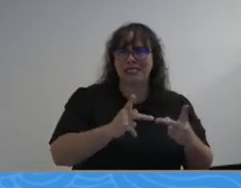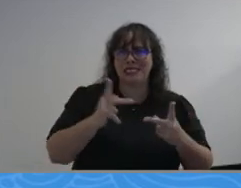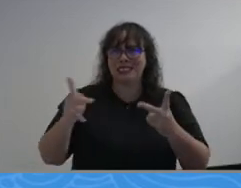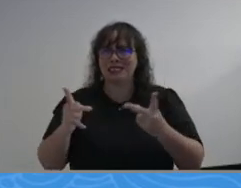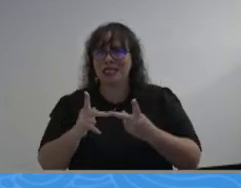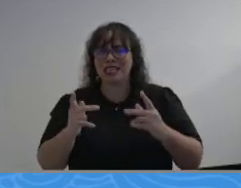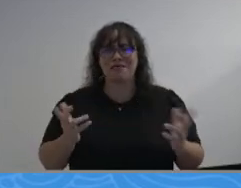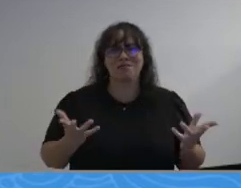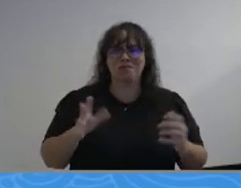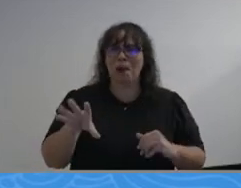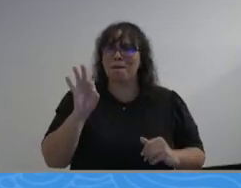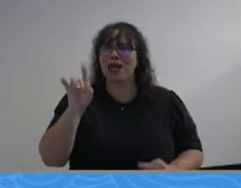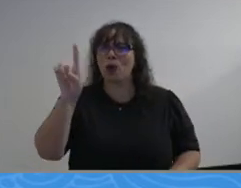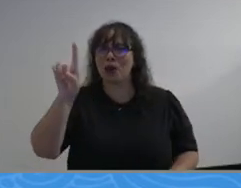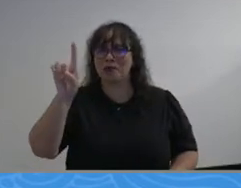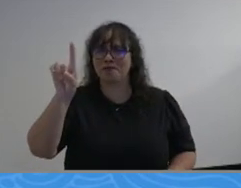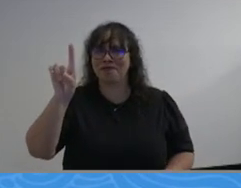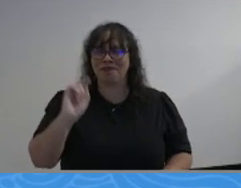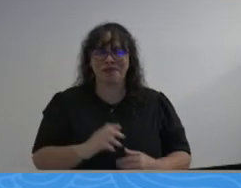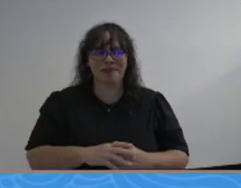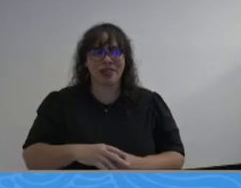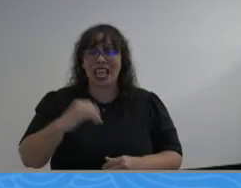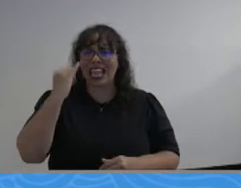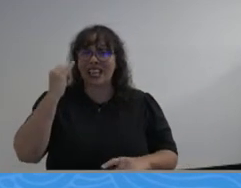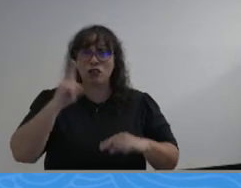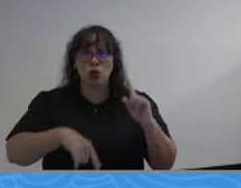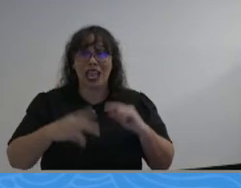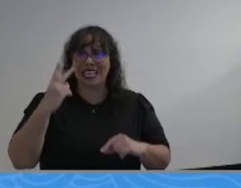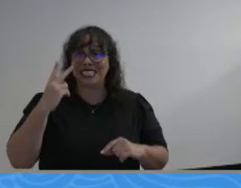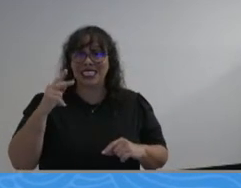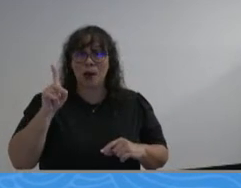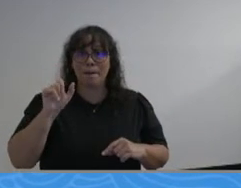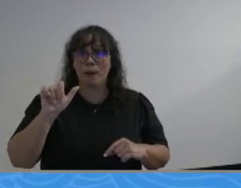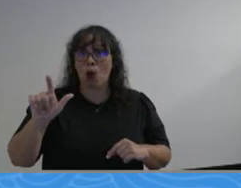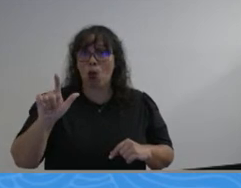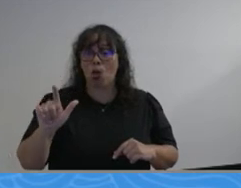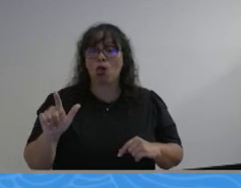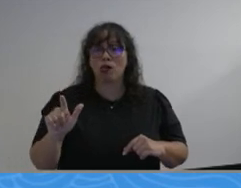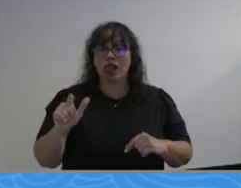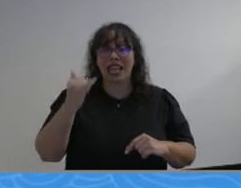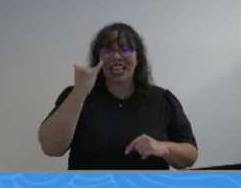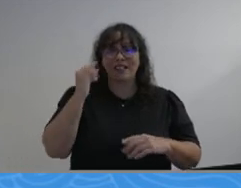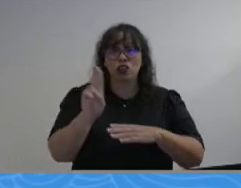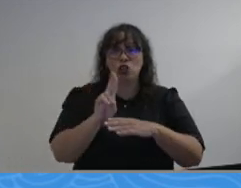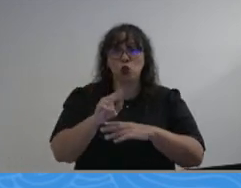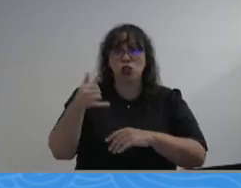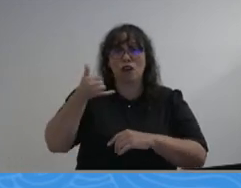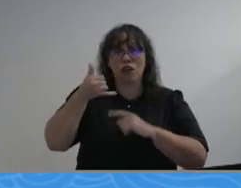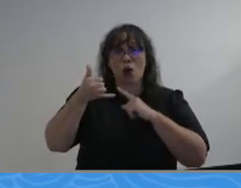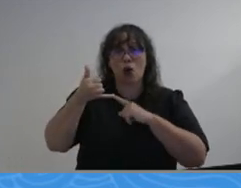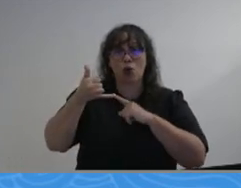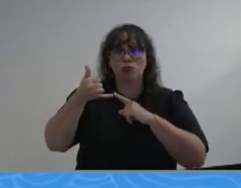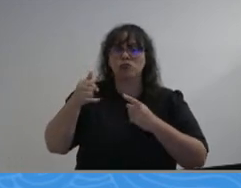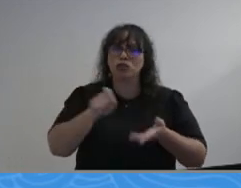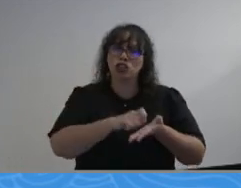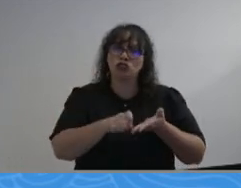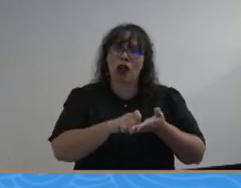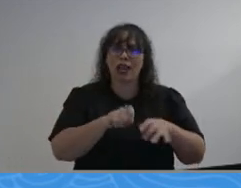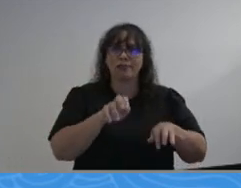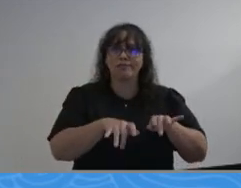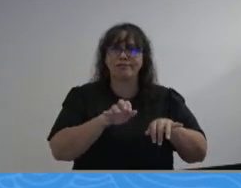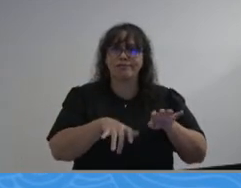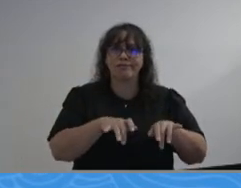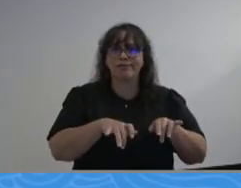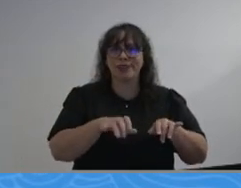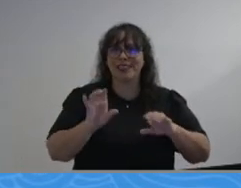the poll, if you're on your phones or something, you can certainly write it in the chat. But if folks can, Just do a